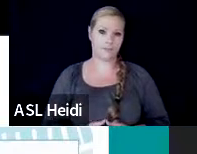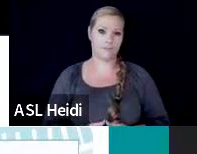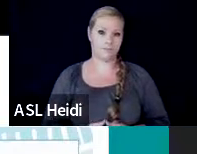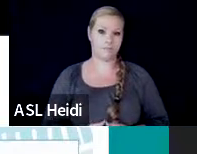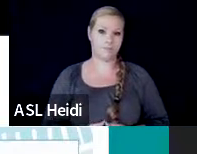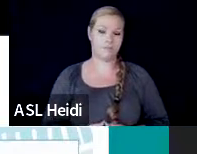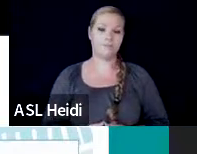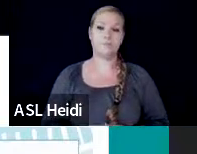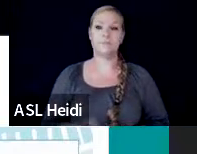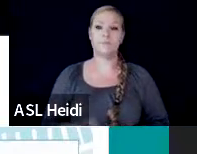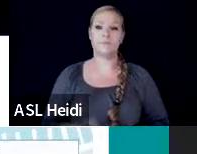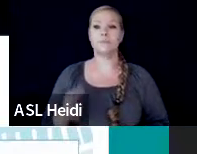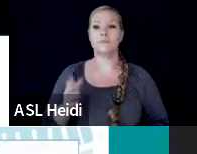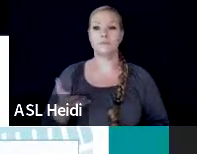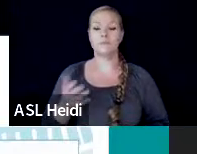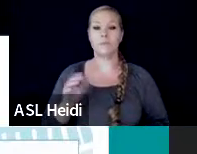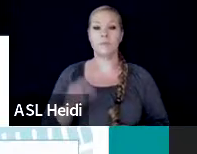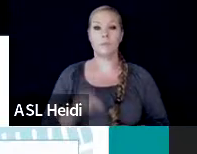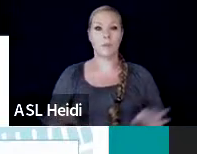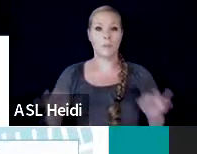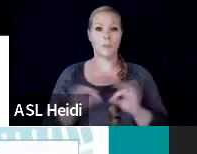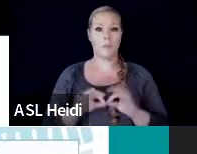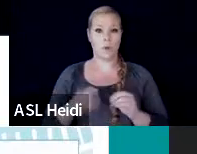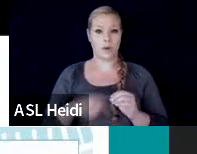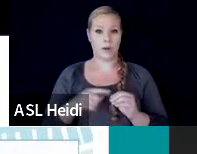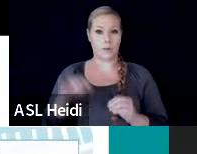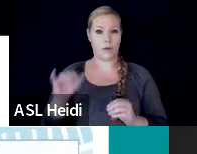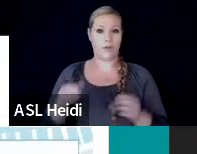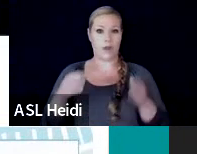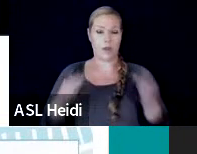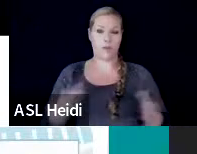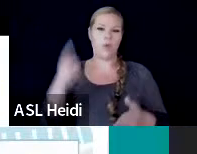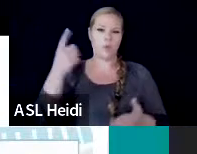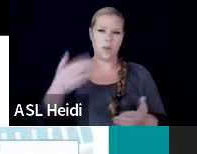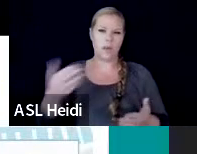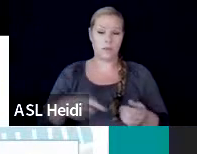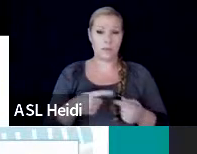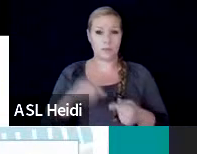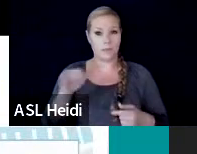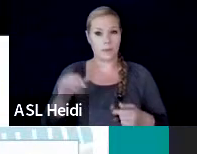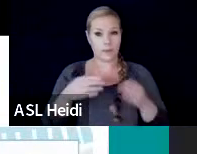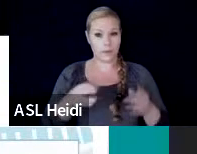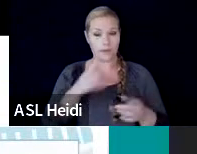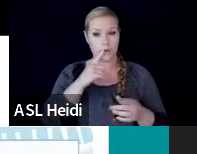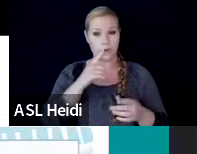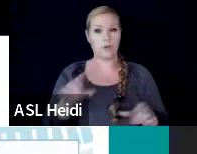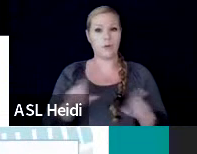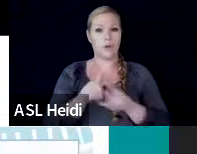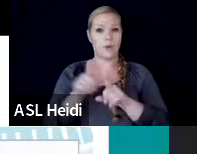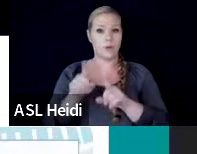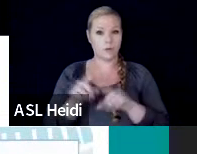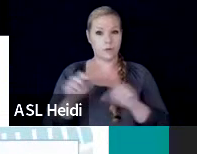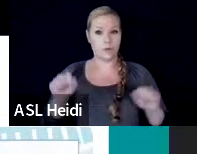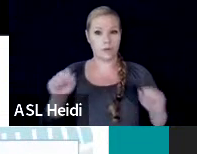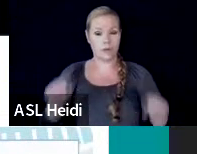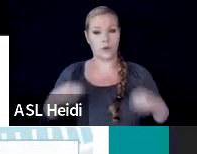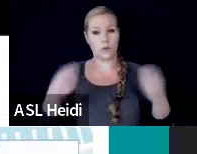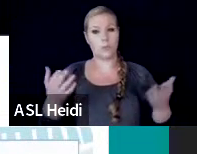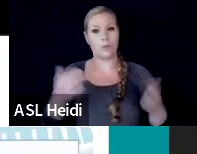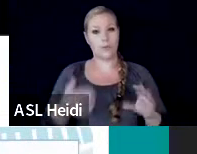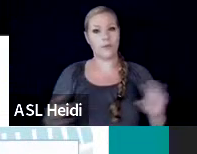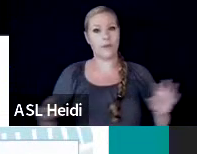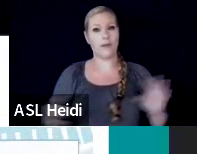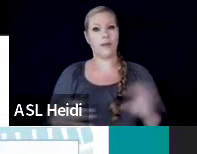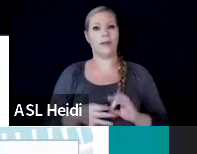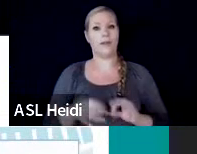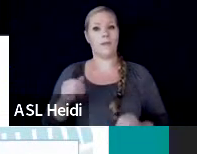The importance of that road, one of the importances of that road is it also provides the connections